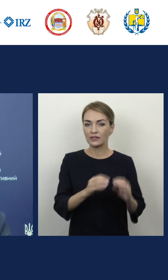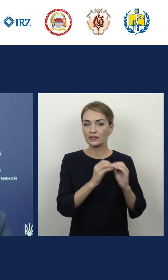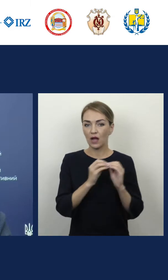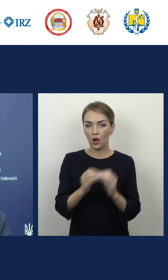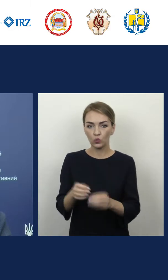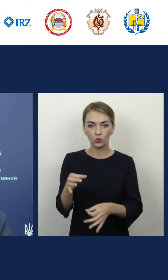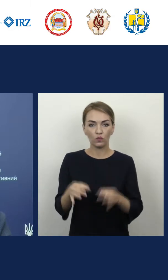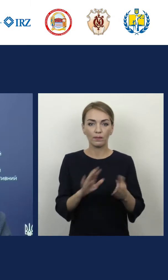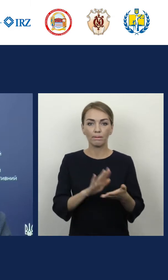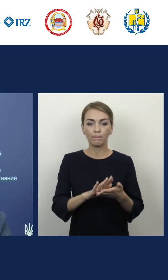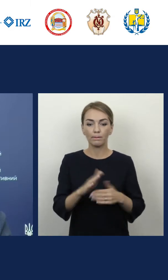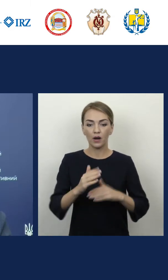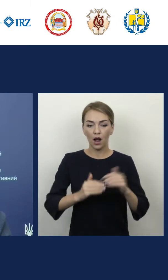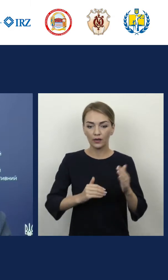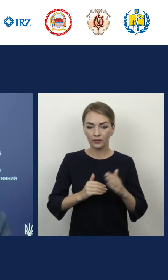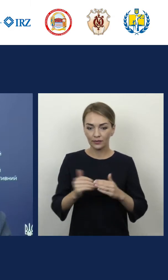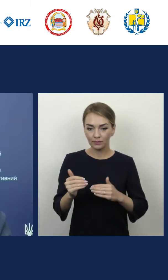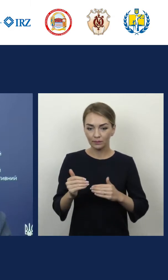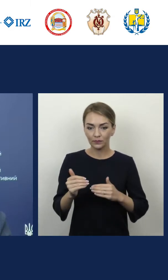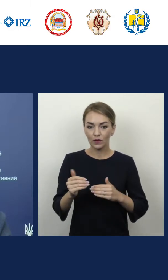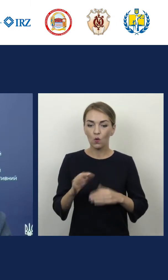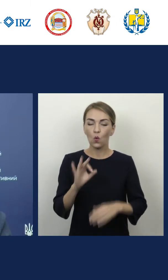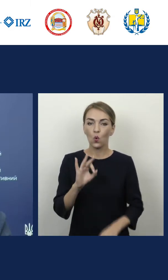will talk about